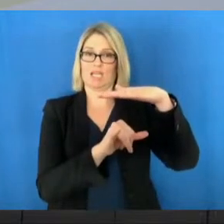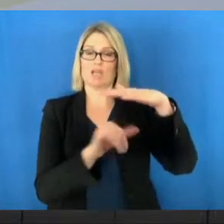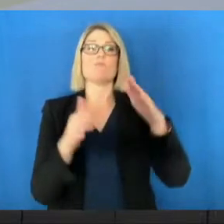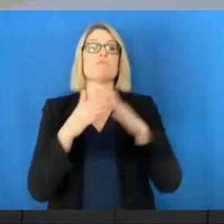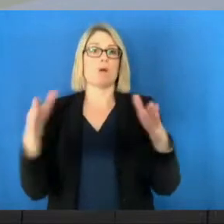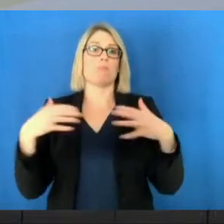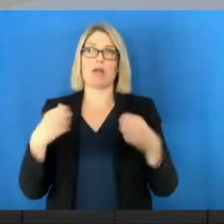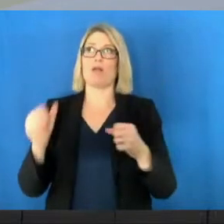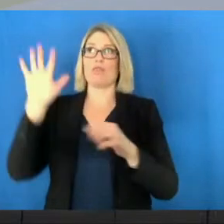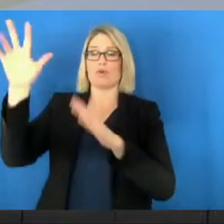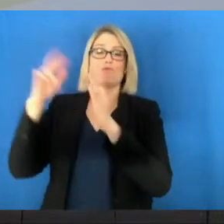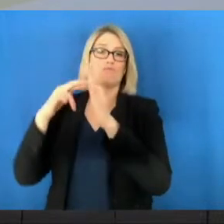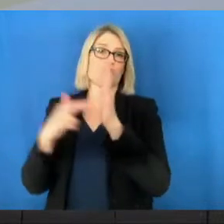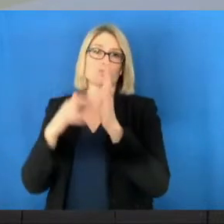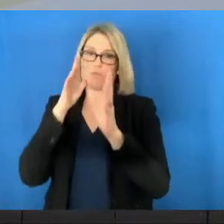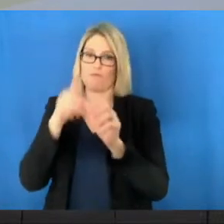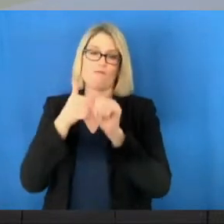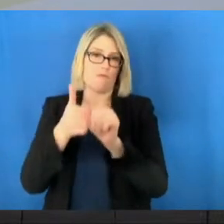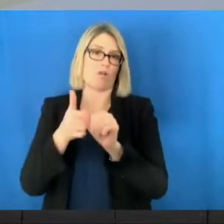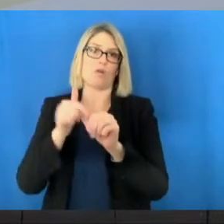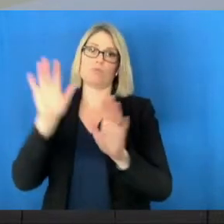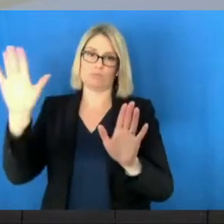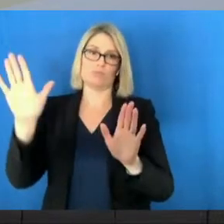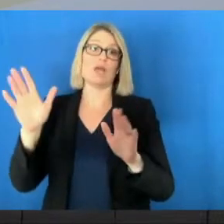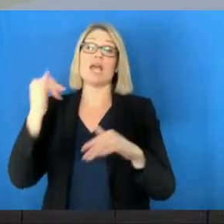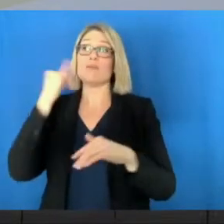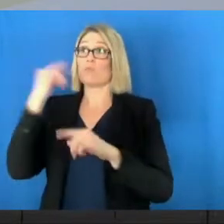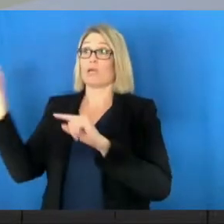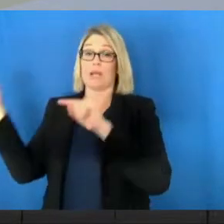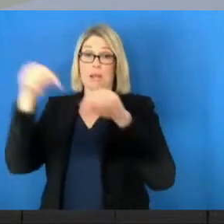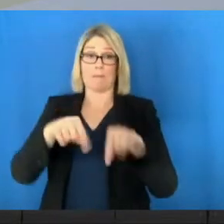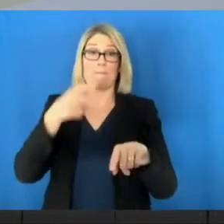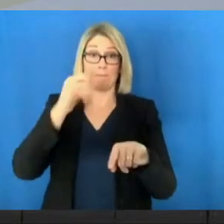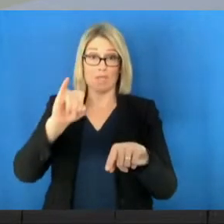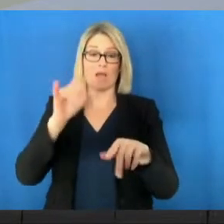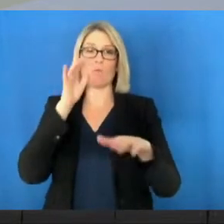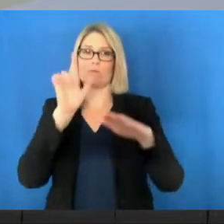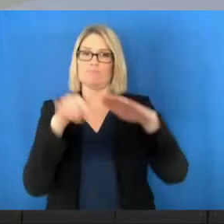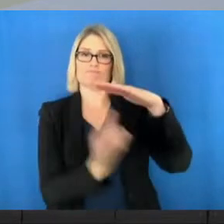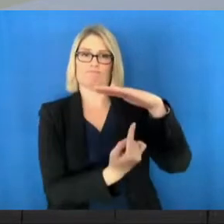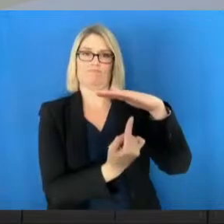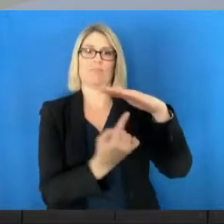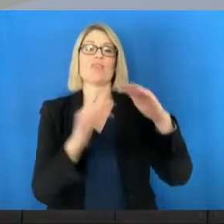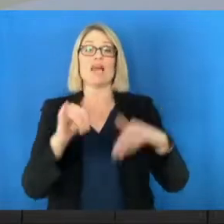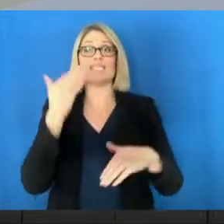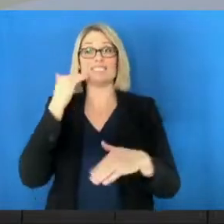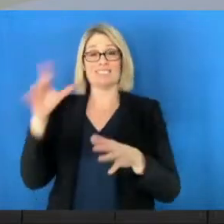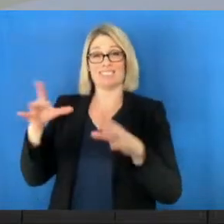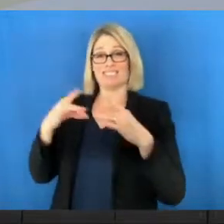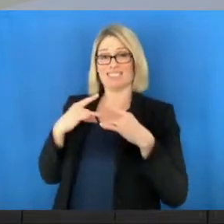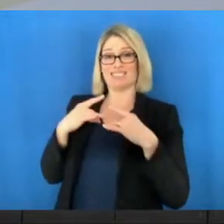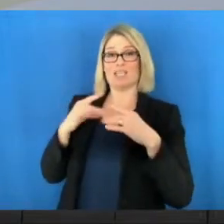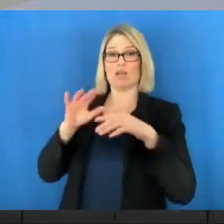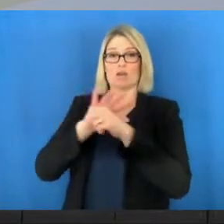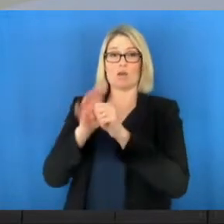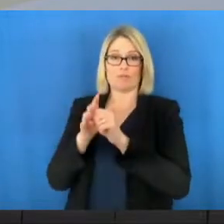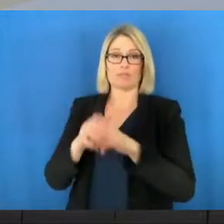health legislation. So I think that's it. Thank you very much.